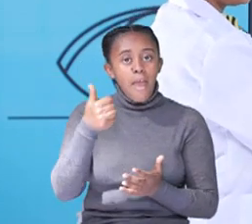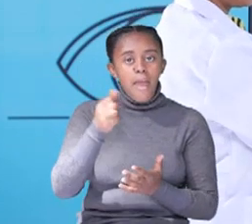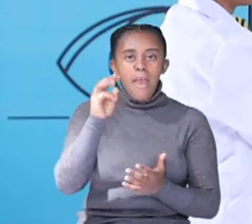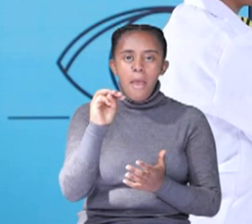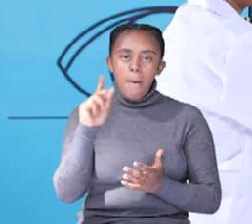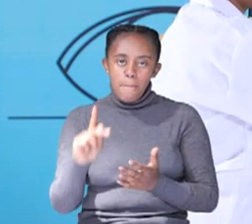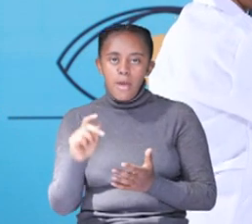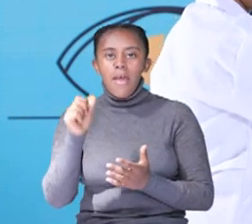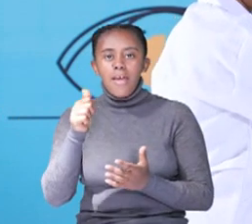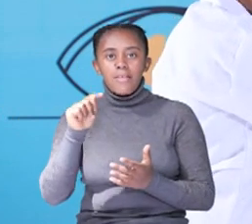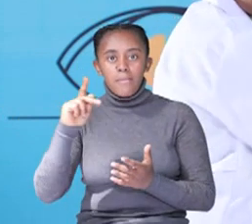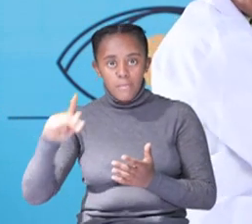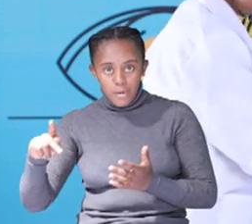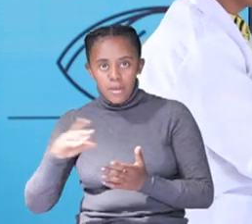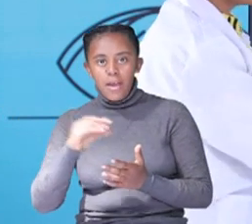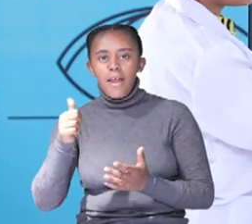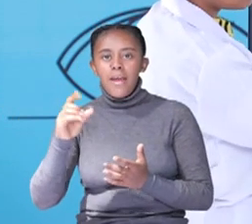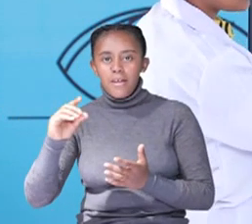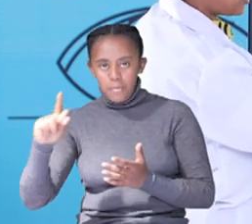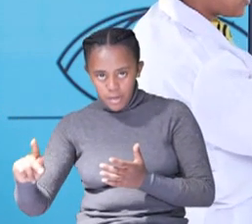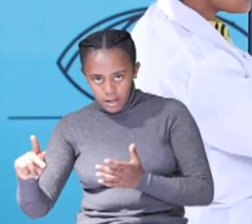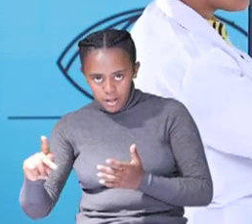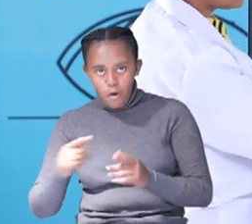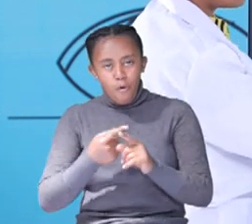AMP, ATP, and ADP.